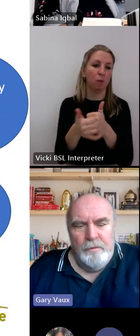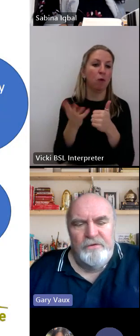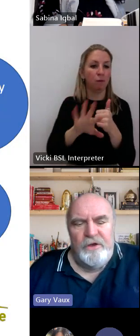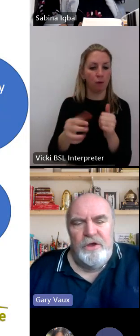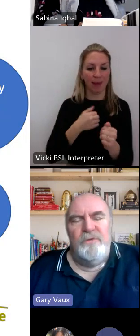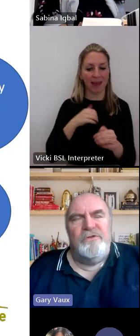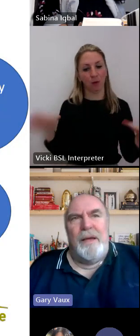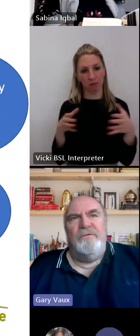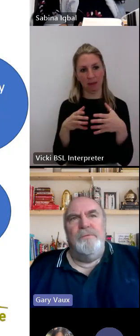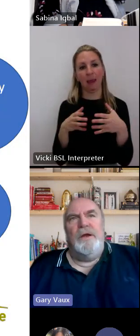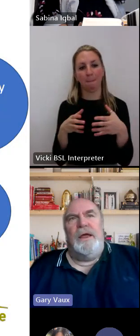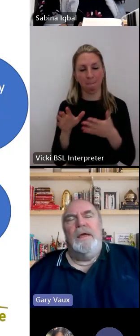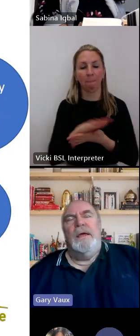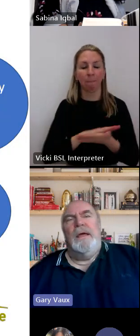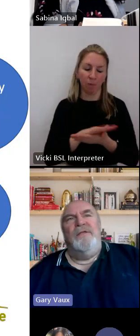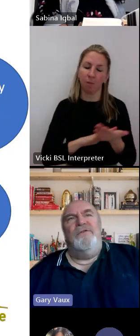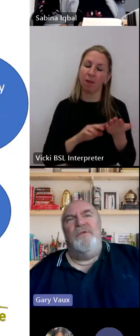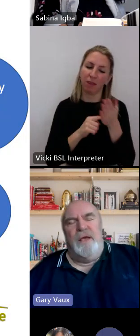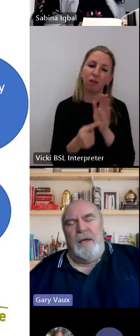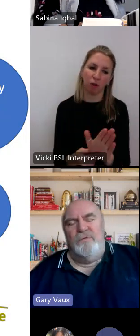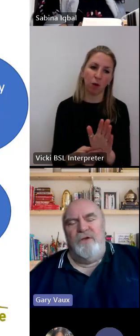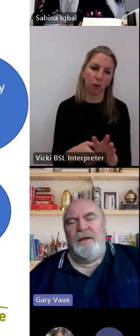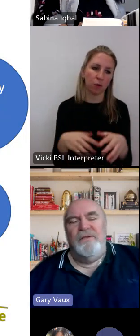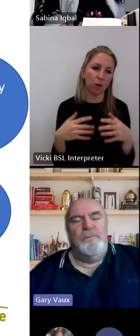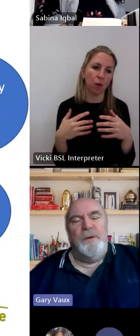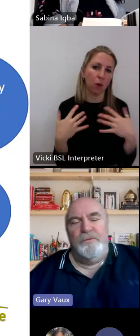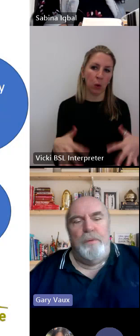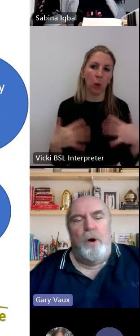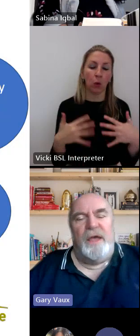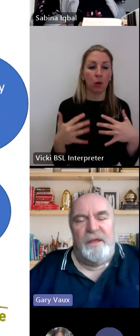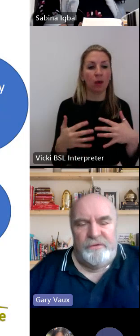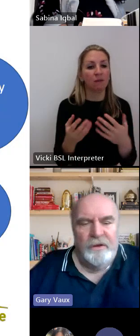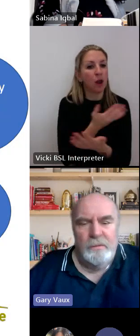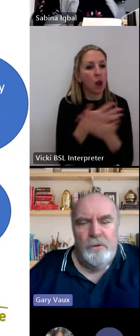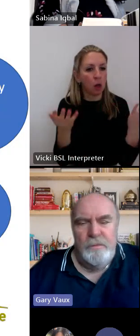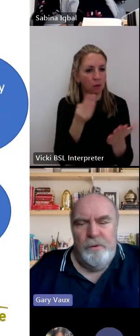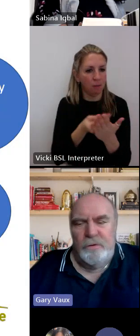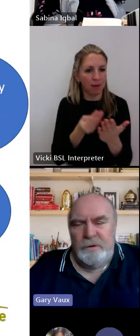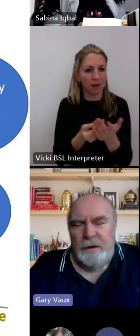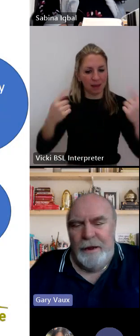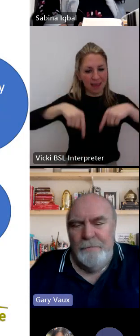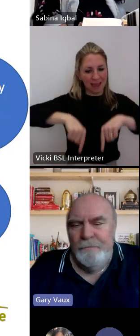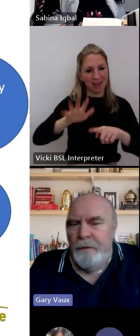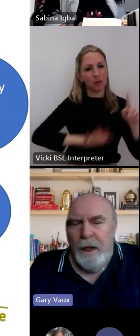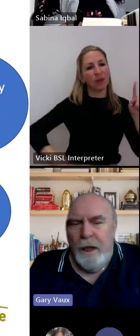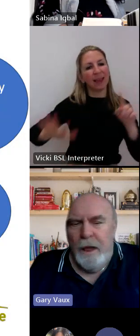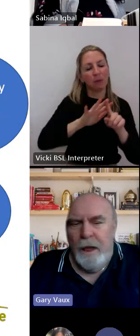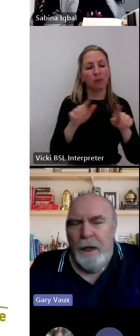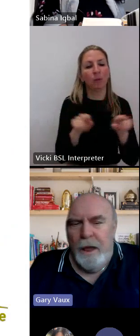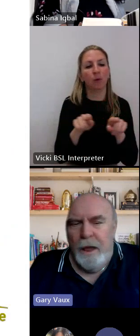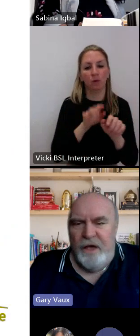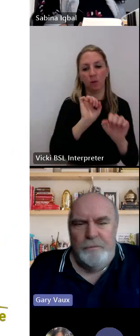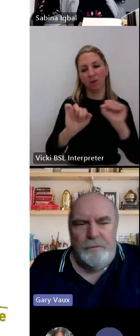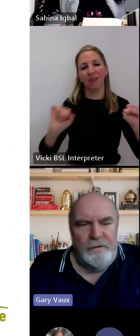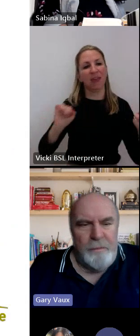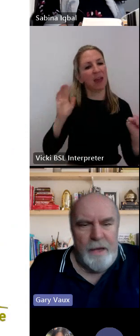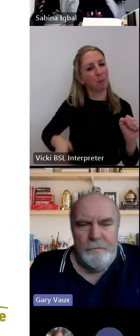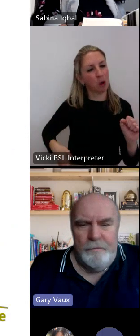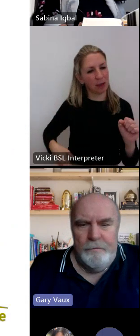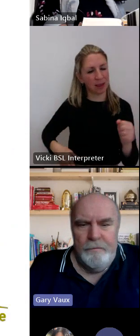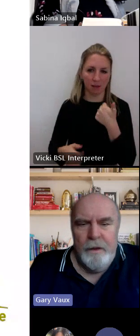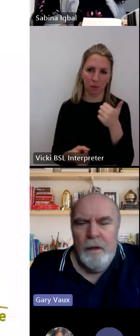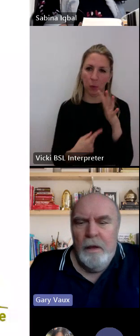that brings a huge amount of money into the county and into people's pockets, more importantly. Next slide,